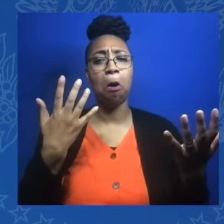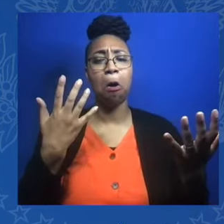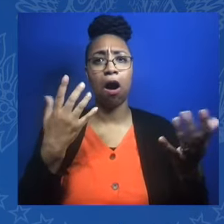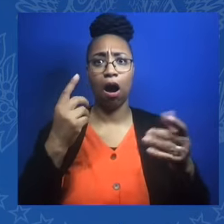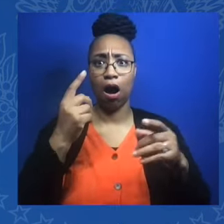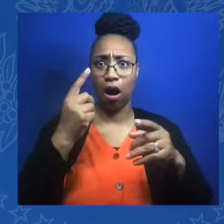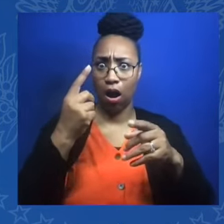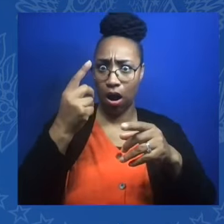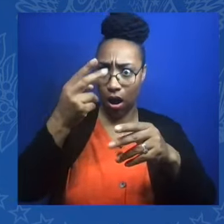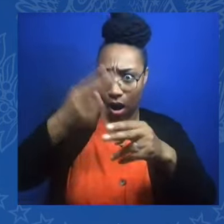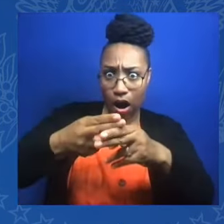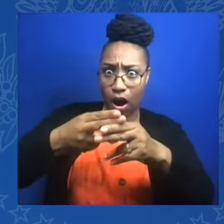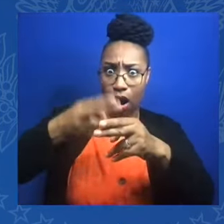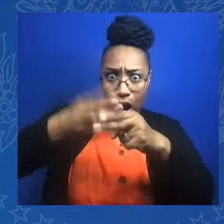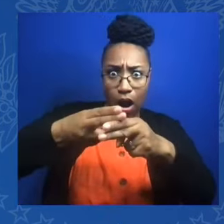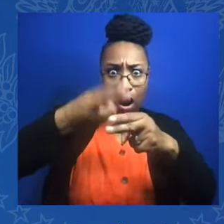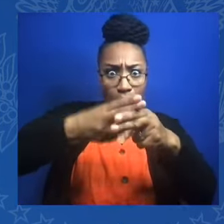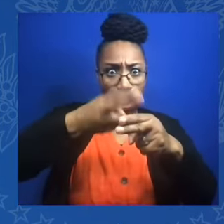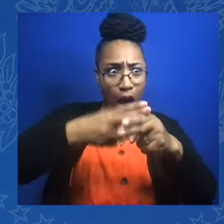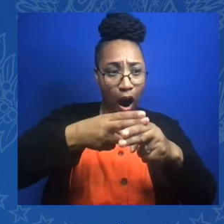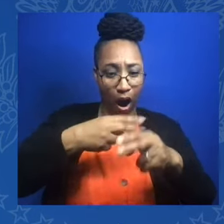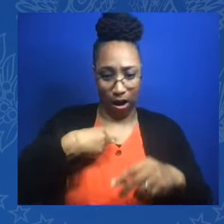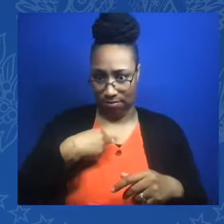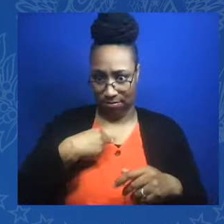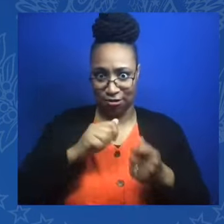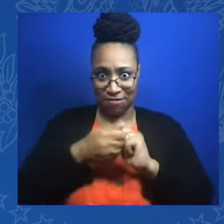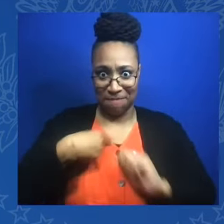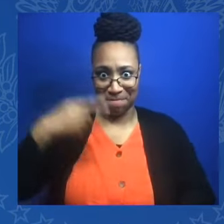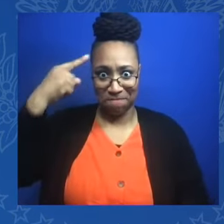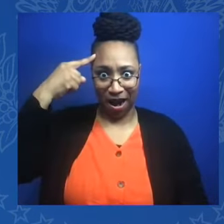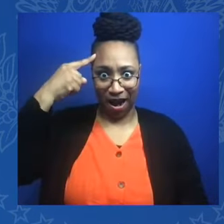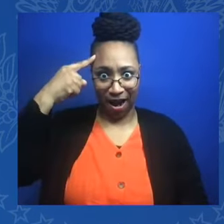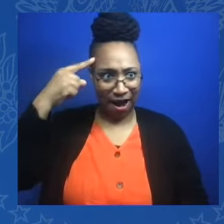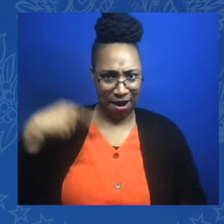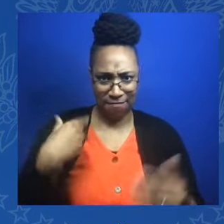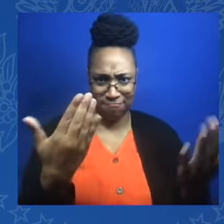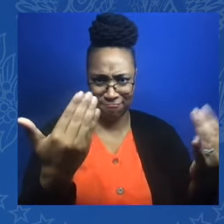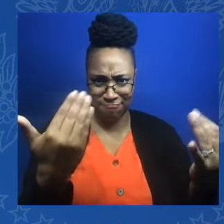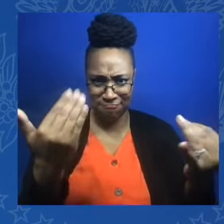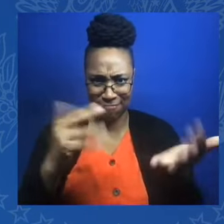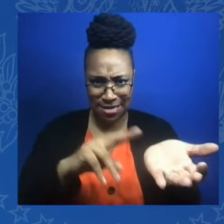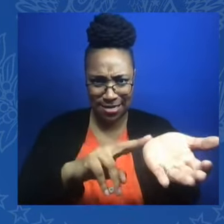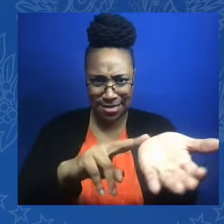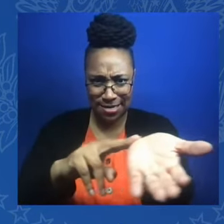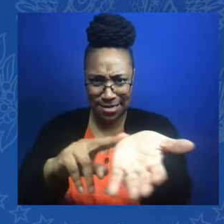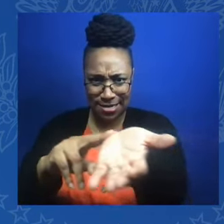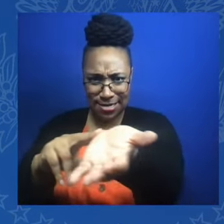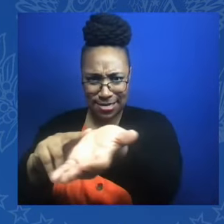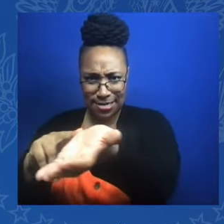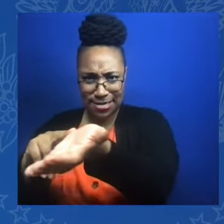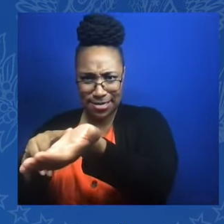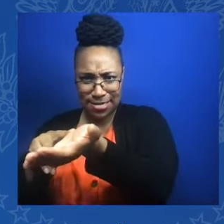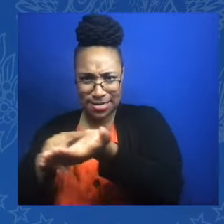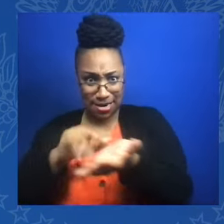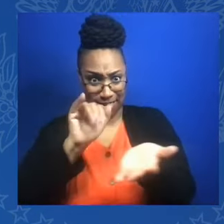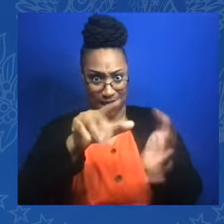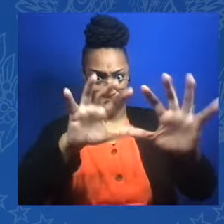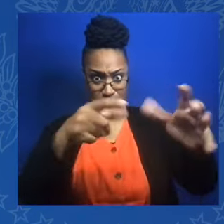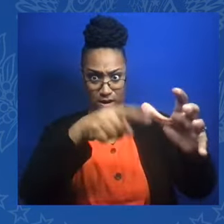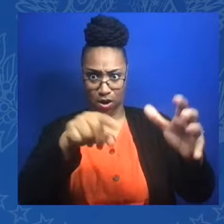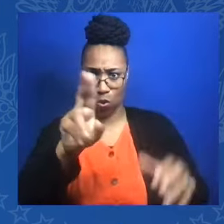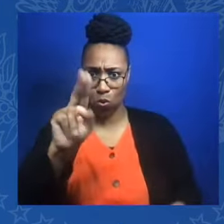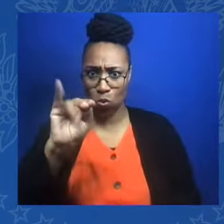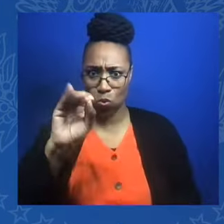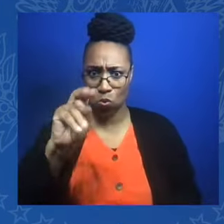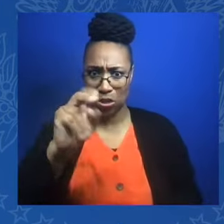the unions together. I brought them in to the White House, not a joke, because they all said we're going to lose our jobs. And I pointed out,